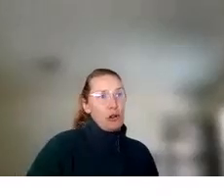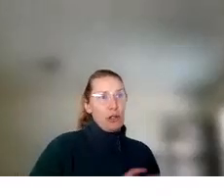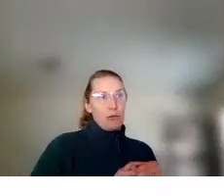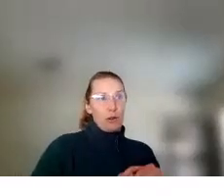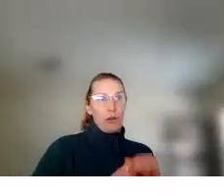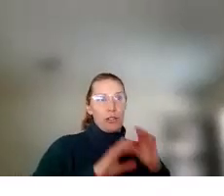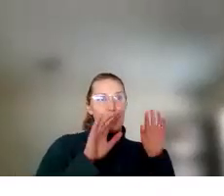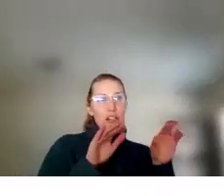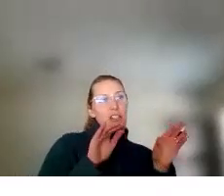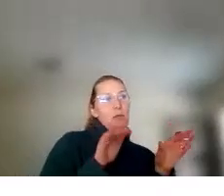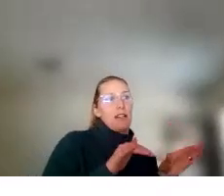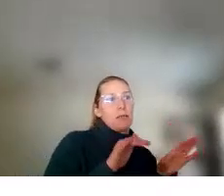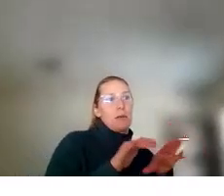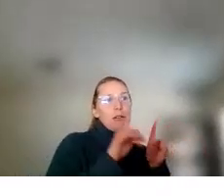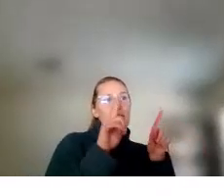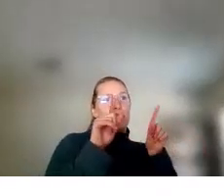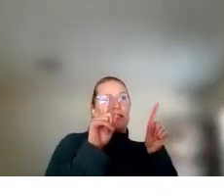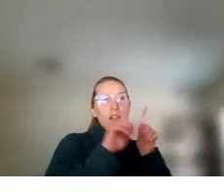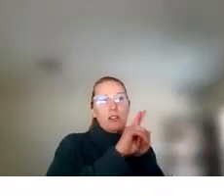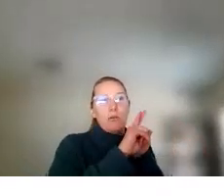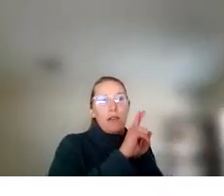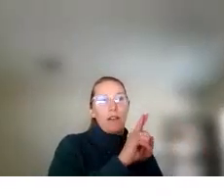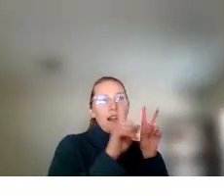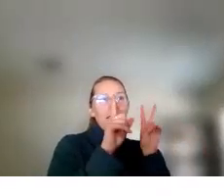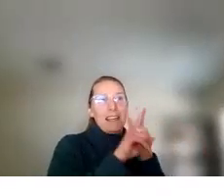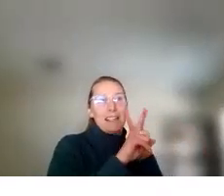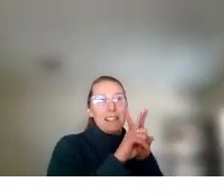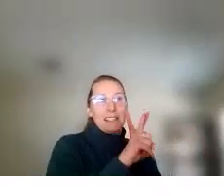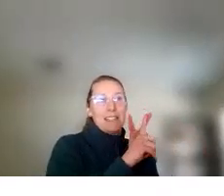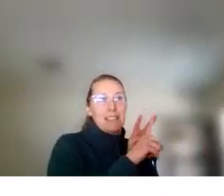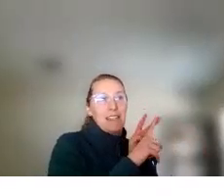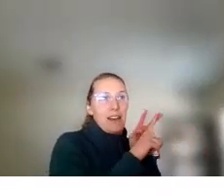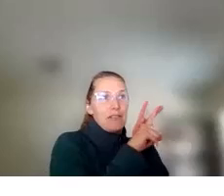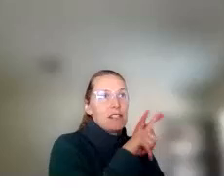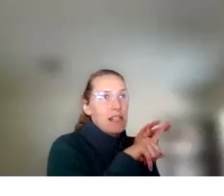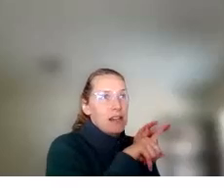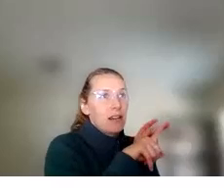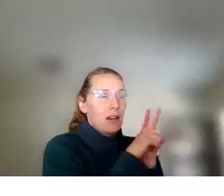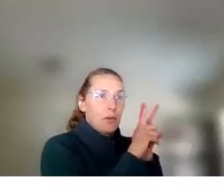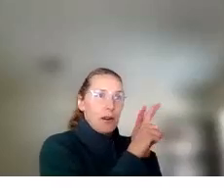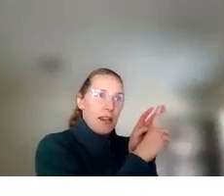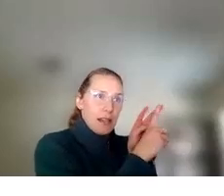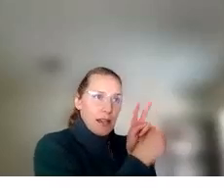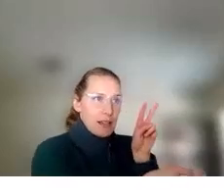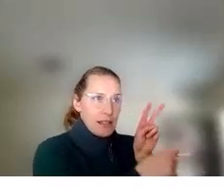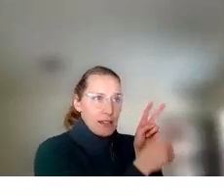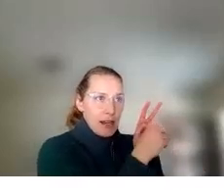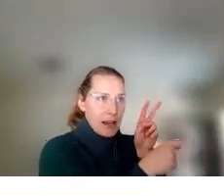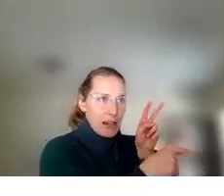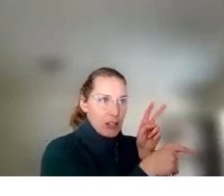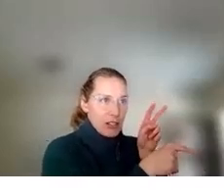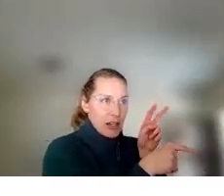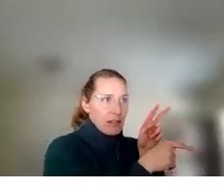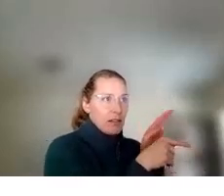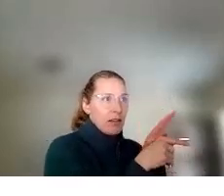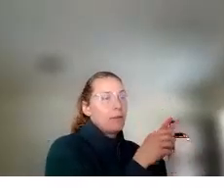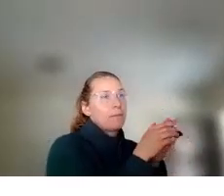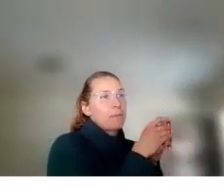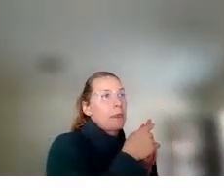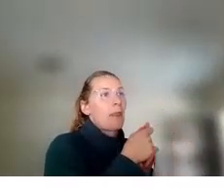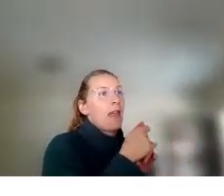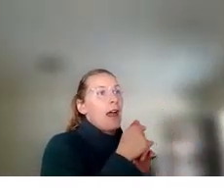CSR, you'll enroll CHCBS members into the new waiver and into CFC, where they can access